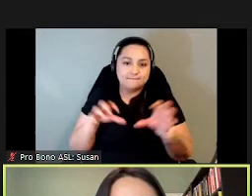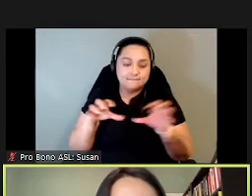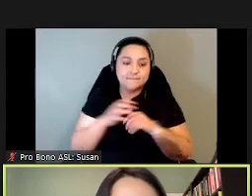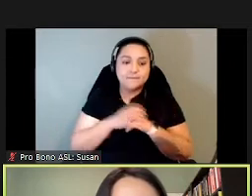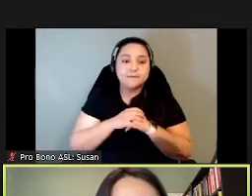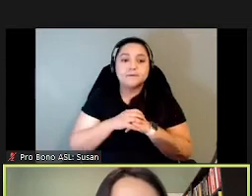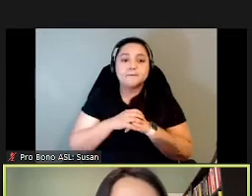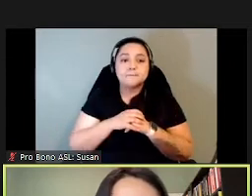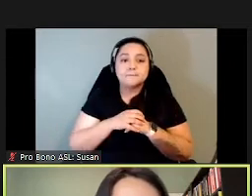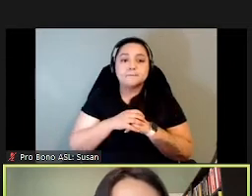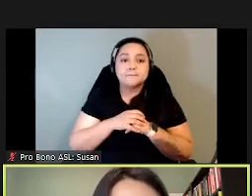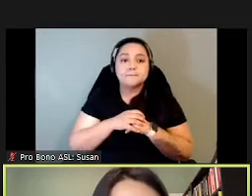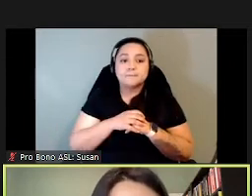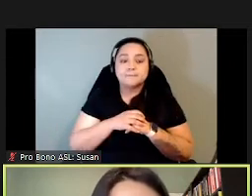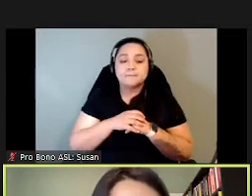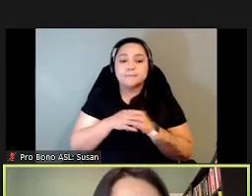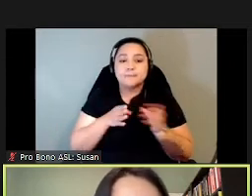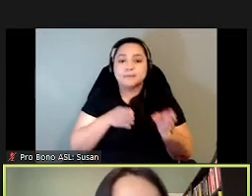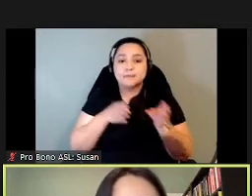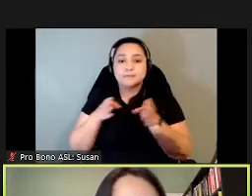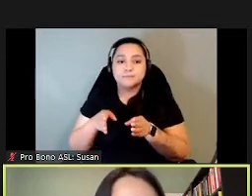And this is the